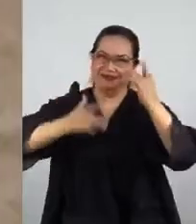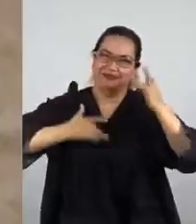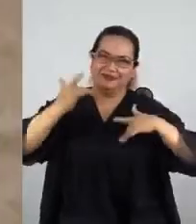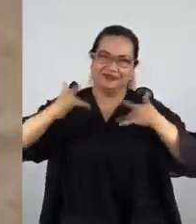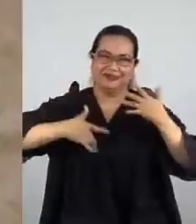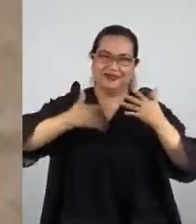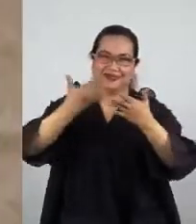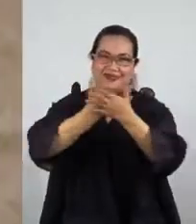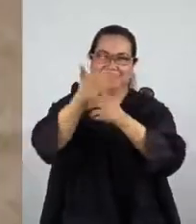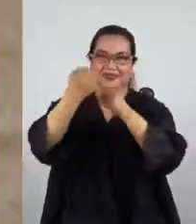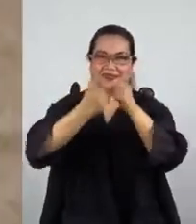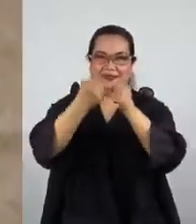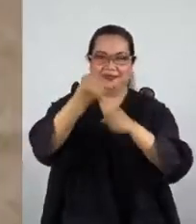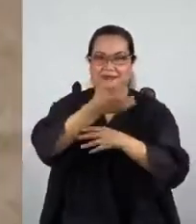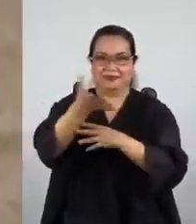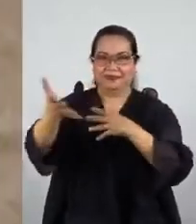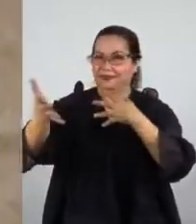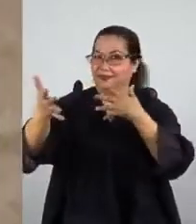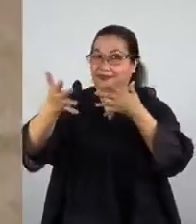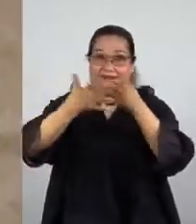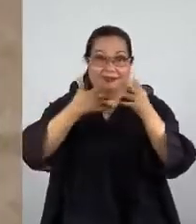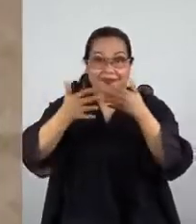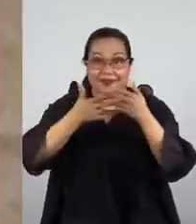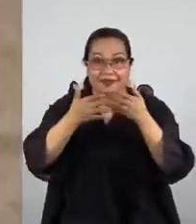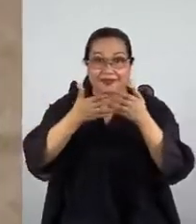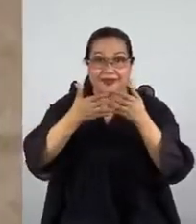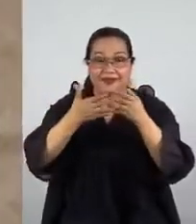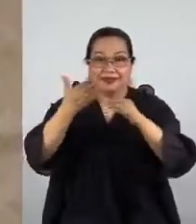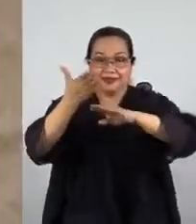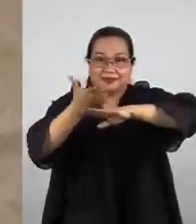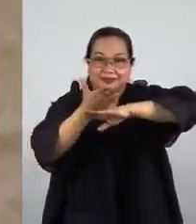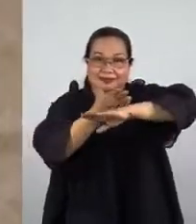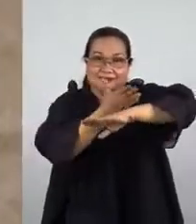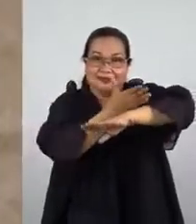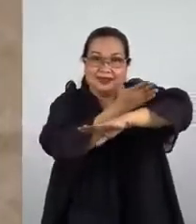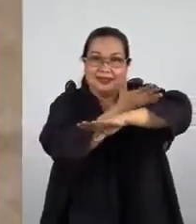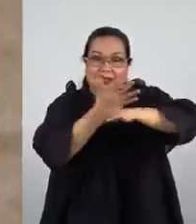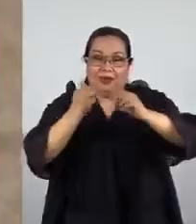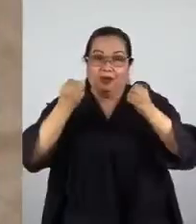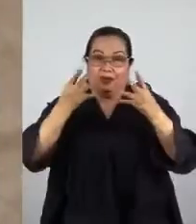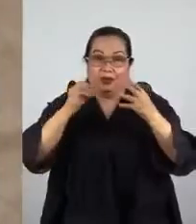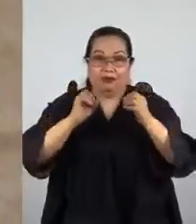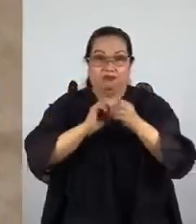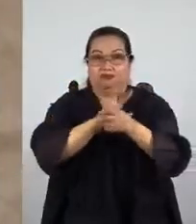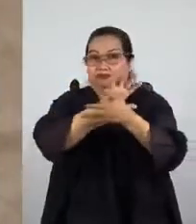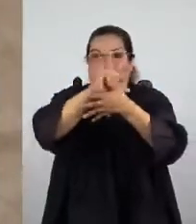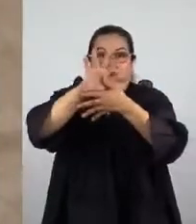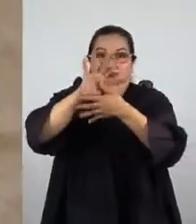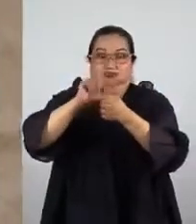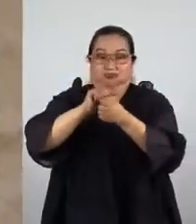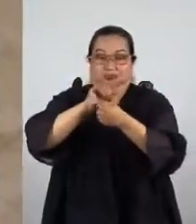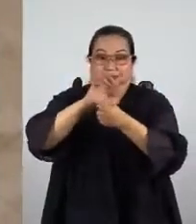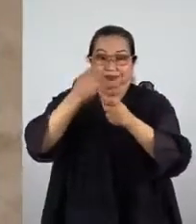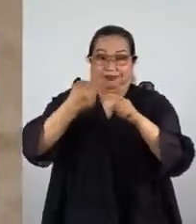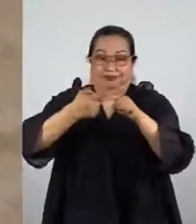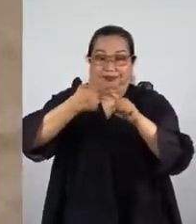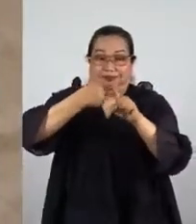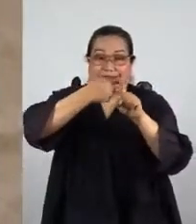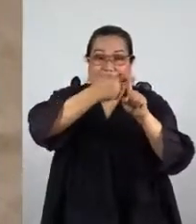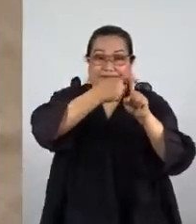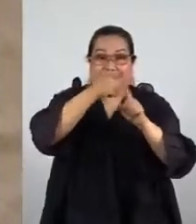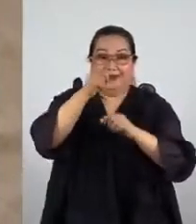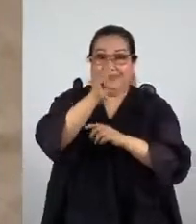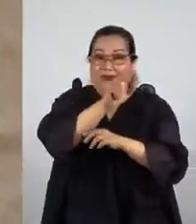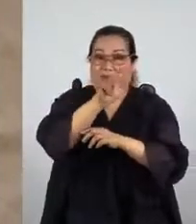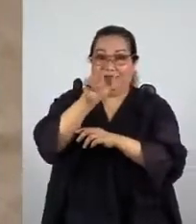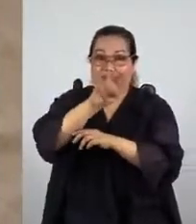all. Despite the rising cases of COVID, again, as 2022